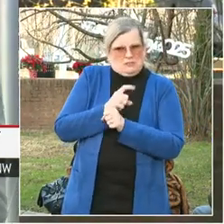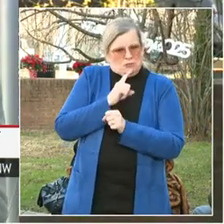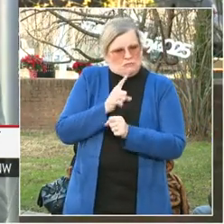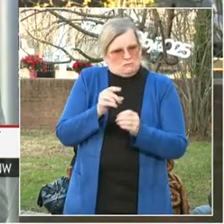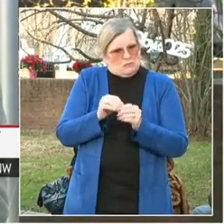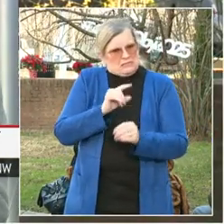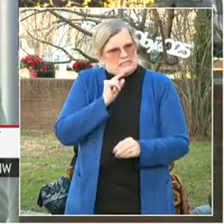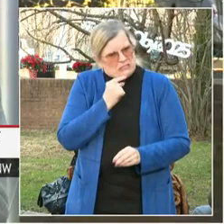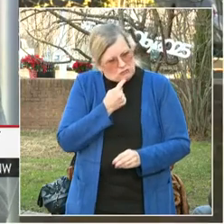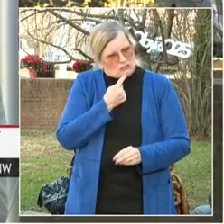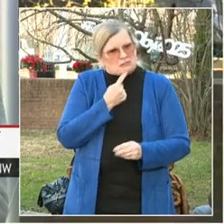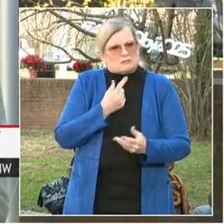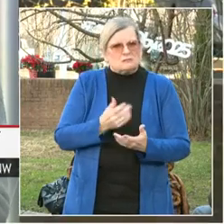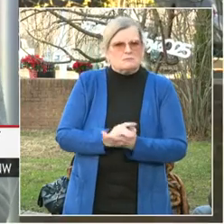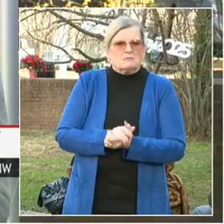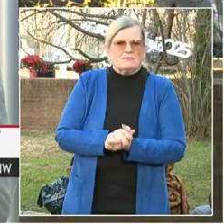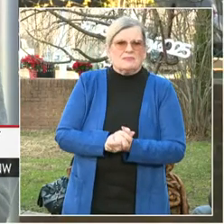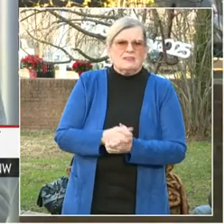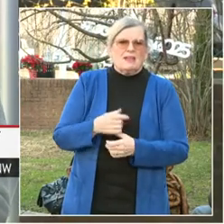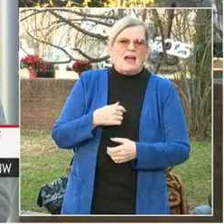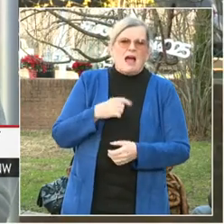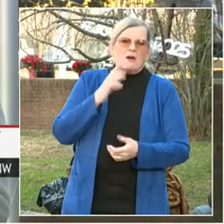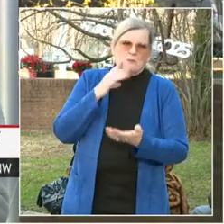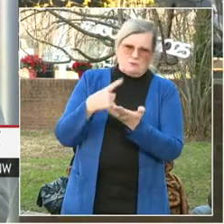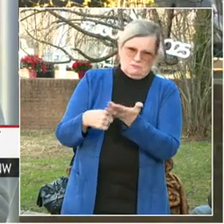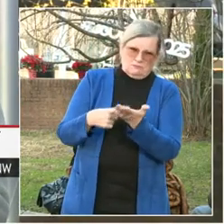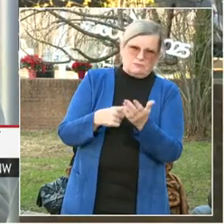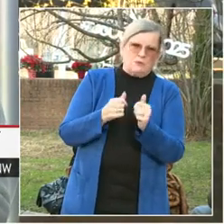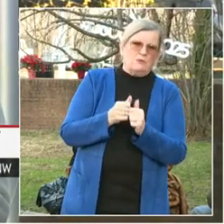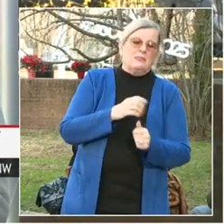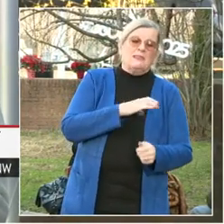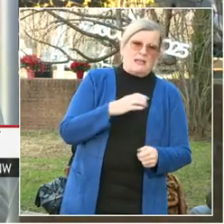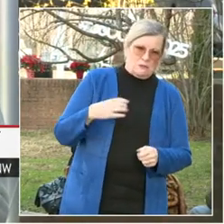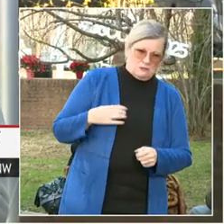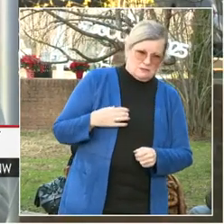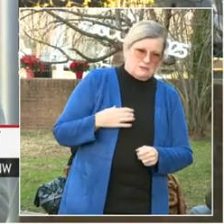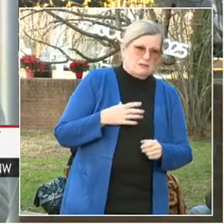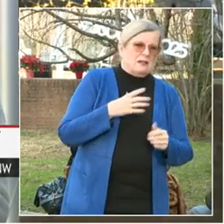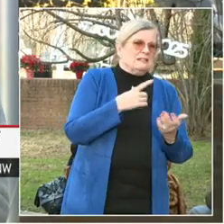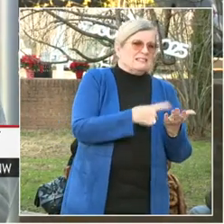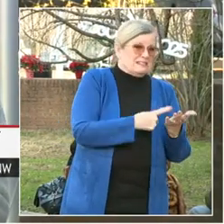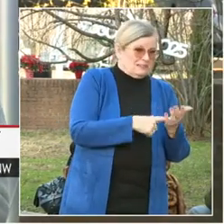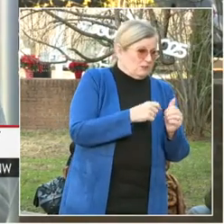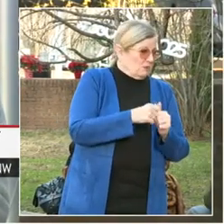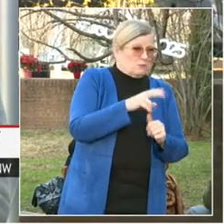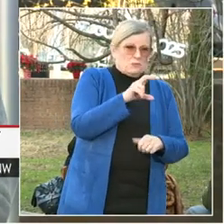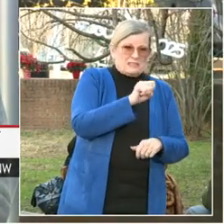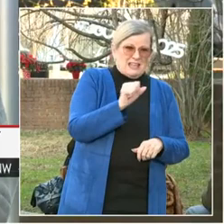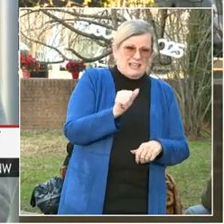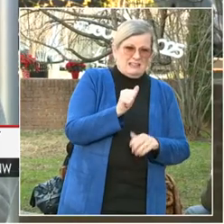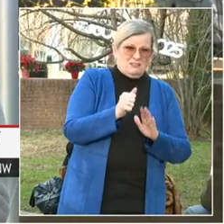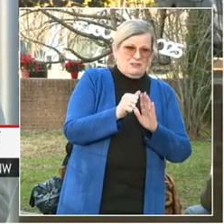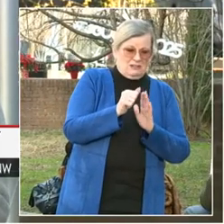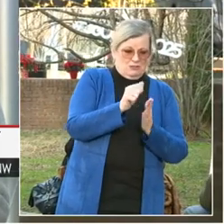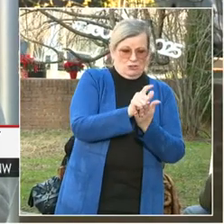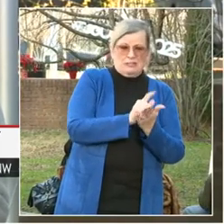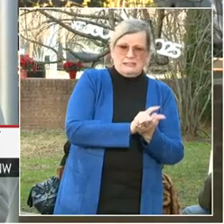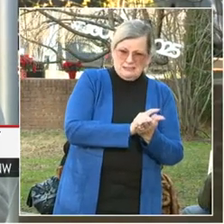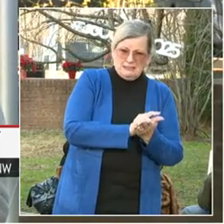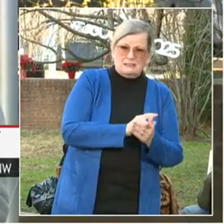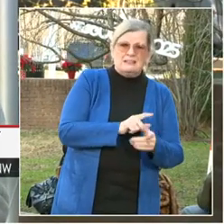conversations with members of the council, but we also have to have conversations with the United States Attorney, who is unlikely to prosecute